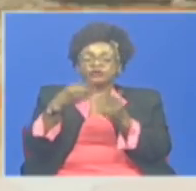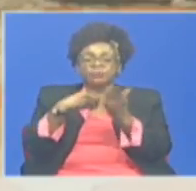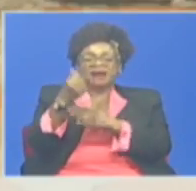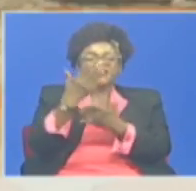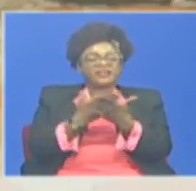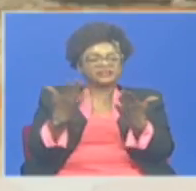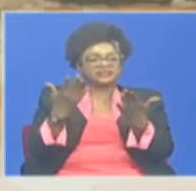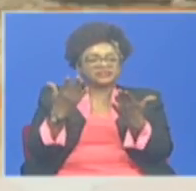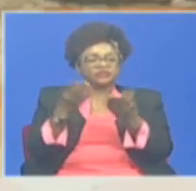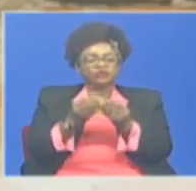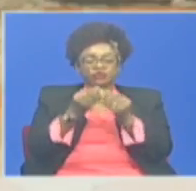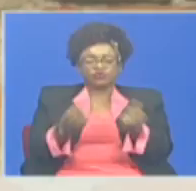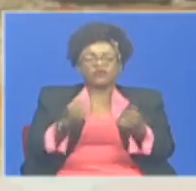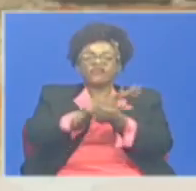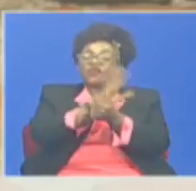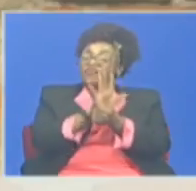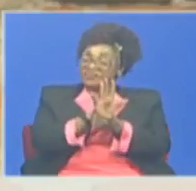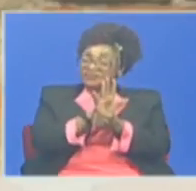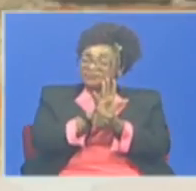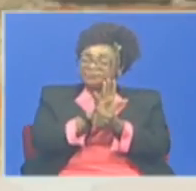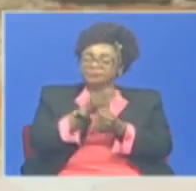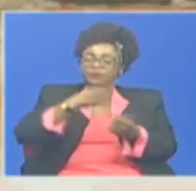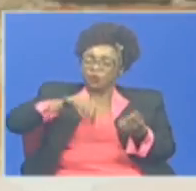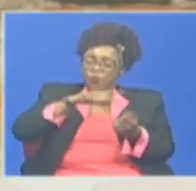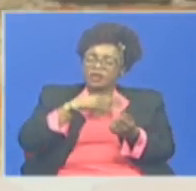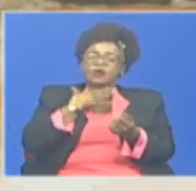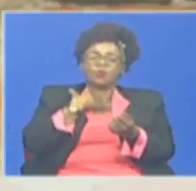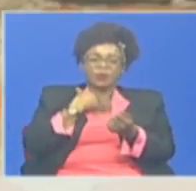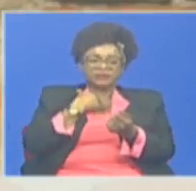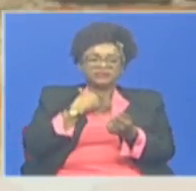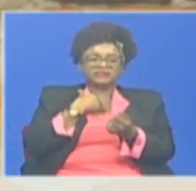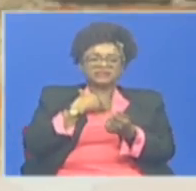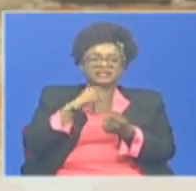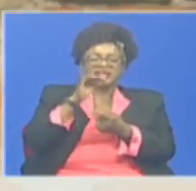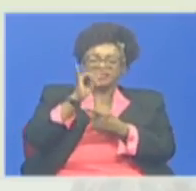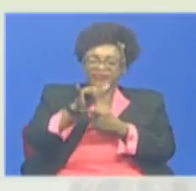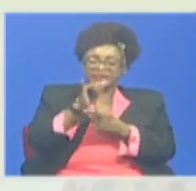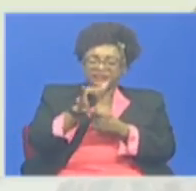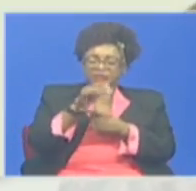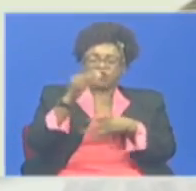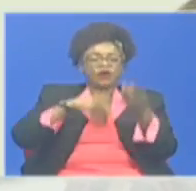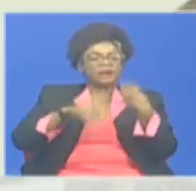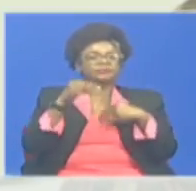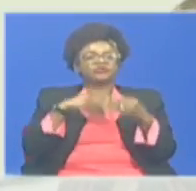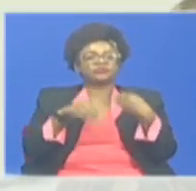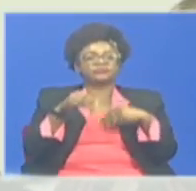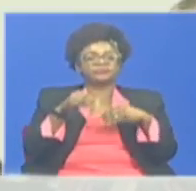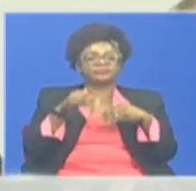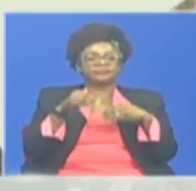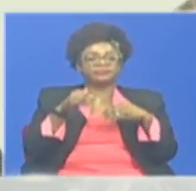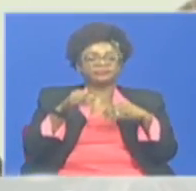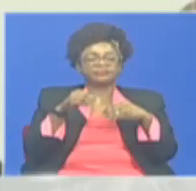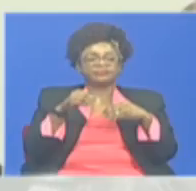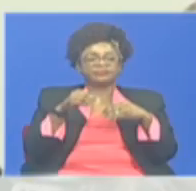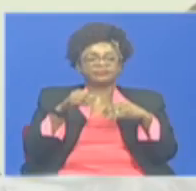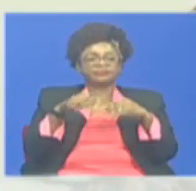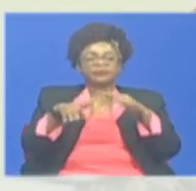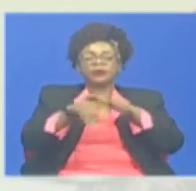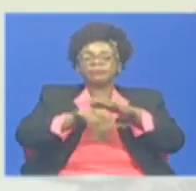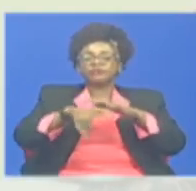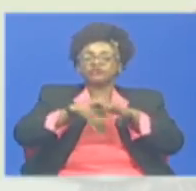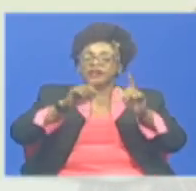ugonjwa ya COVID-19? Sisi tunapata ya kwamba hiyo ni ubadhirifu wa pesa. Protocol demands you have